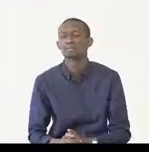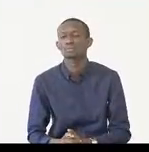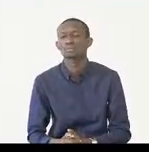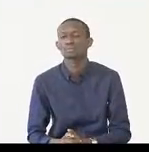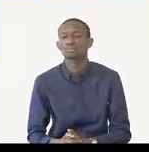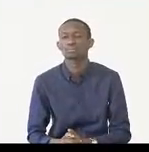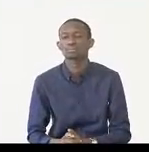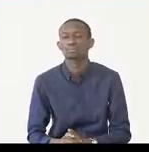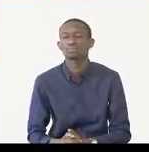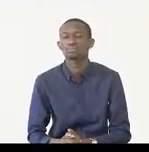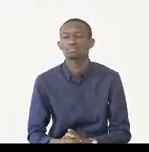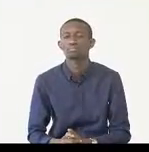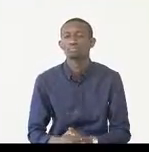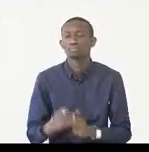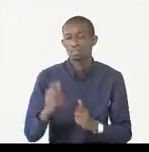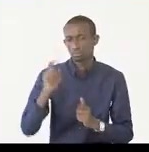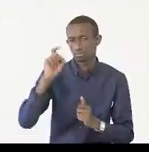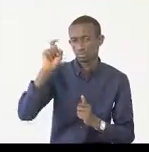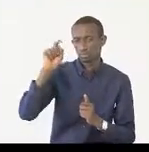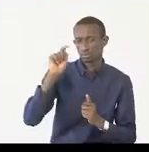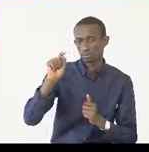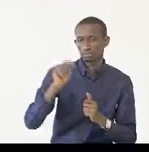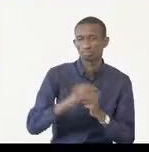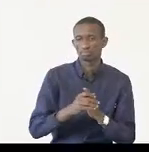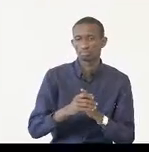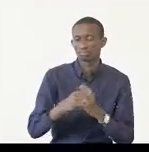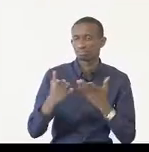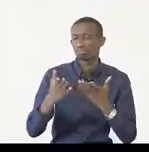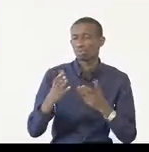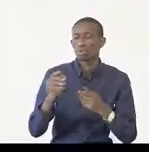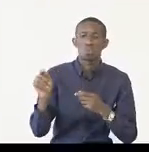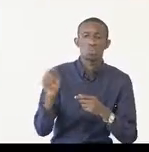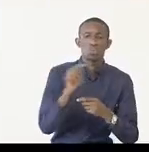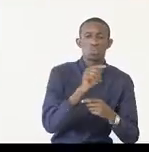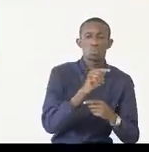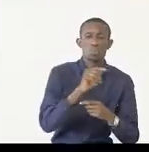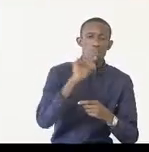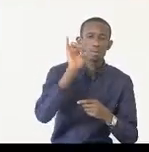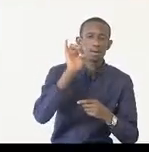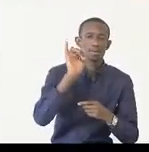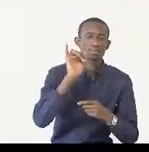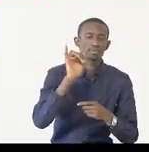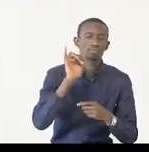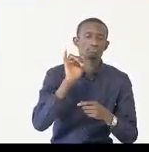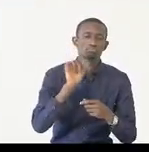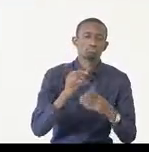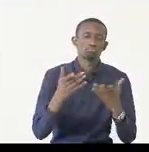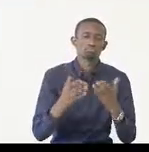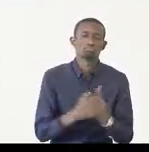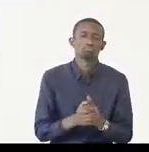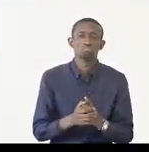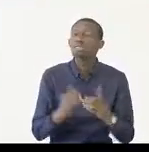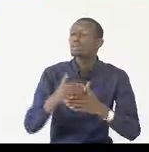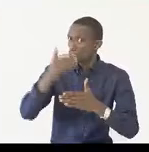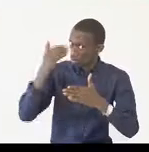on x-axis and what is happening on y-axis. So as what you see before collision,